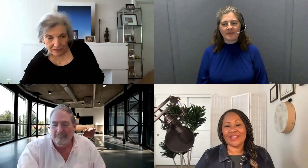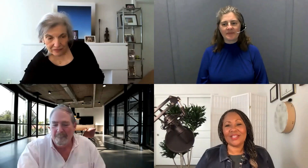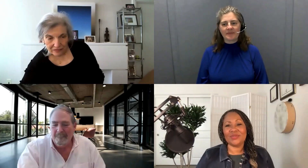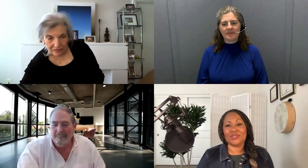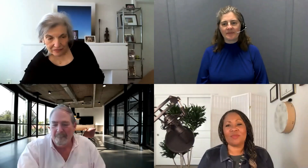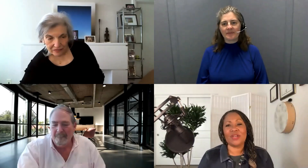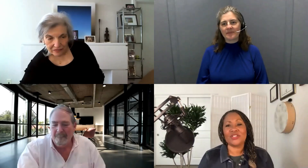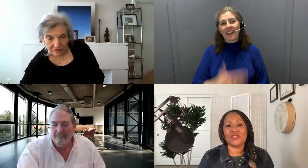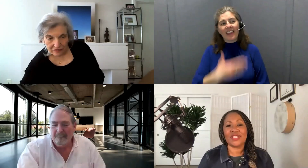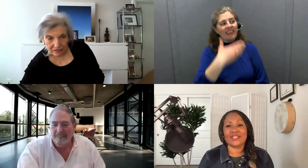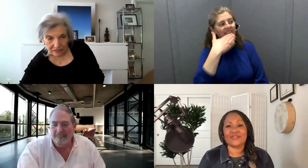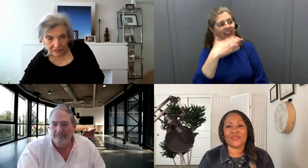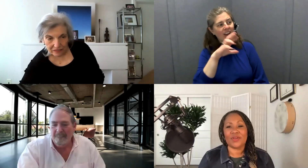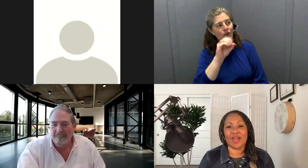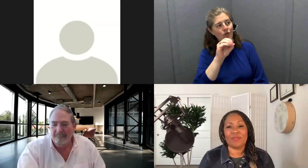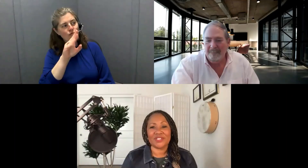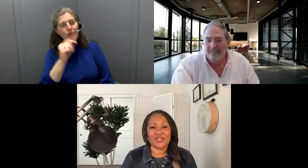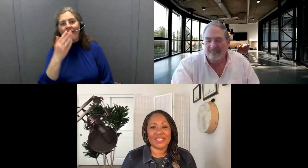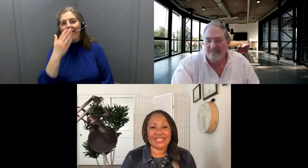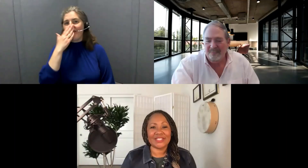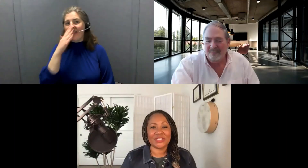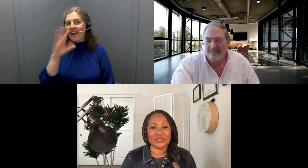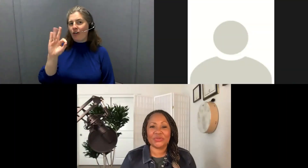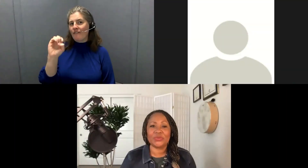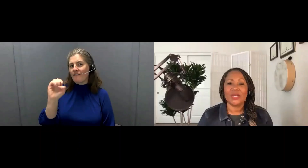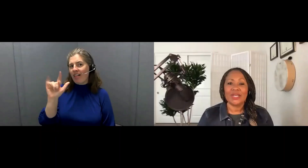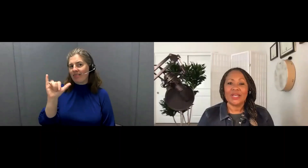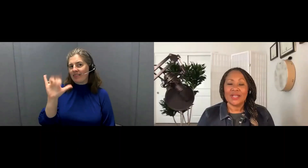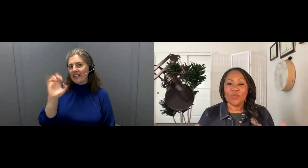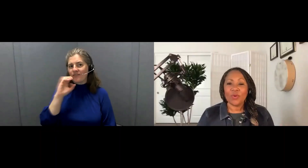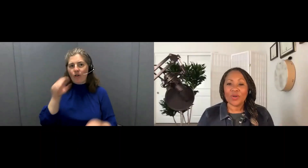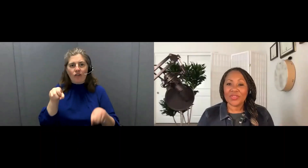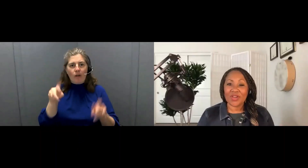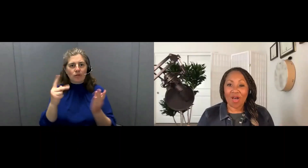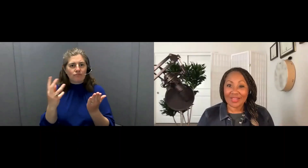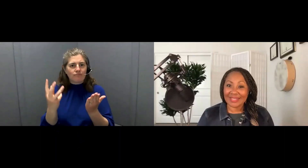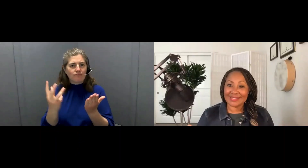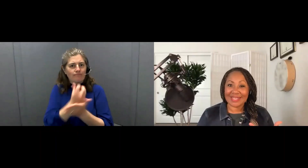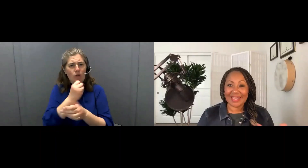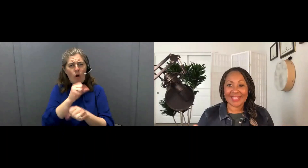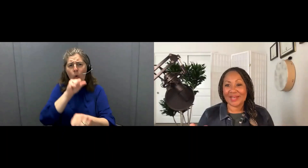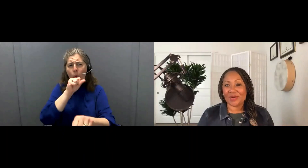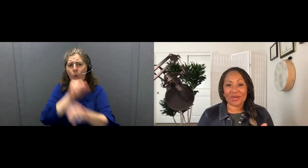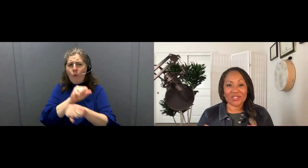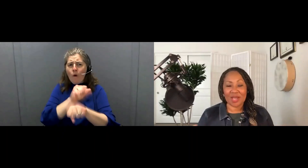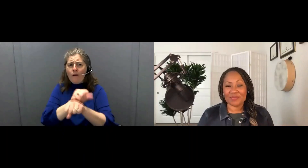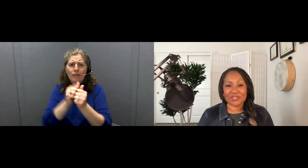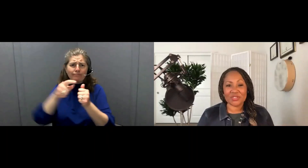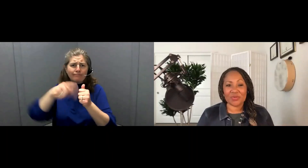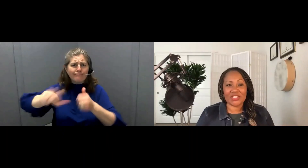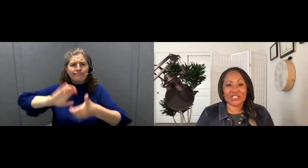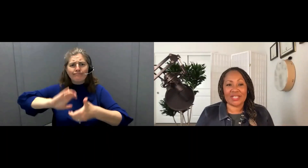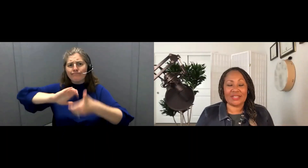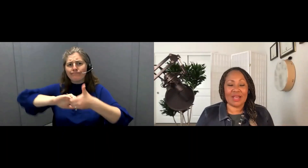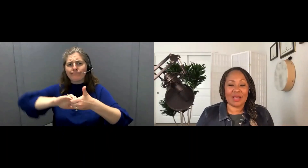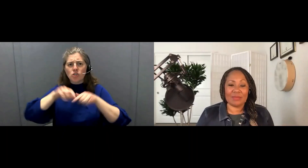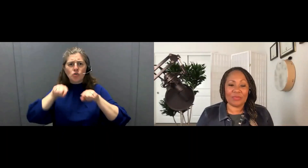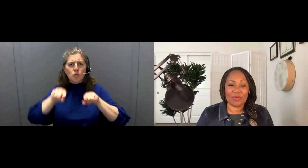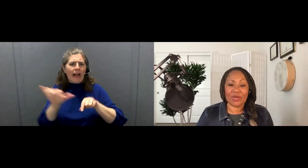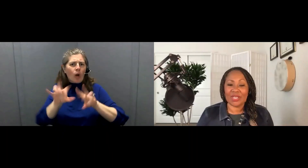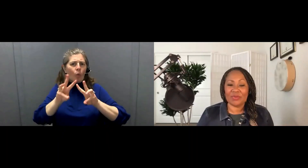Robert, and thank you so much, Felice, for the opportunity to work with colleagues in a workshop